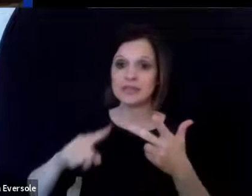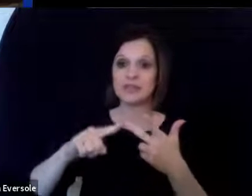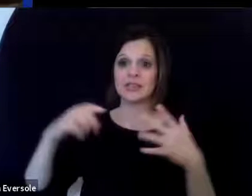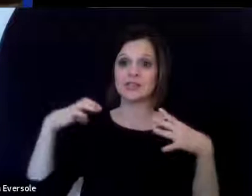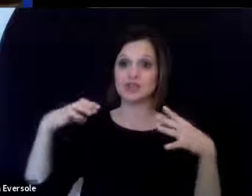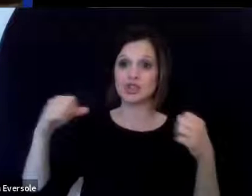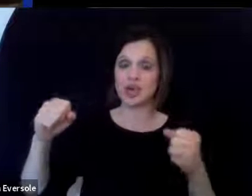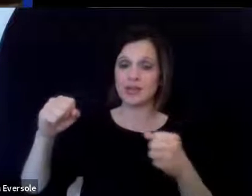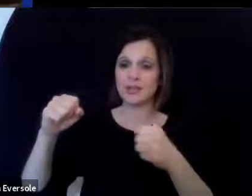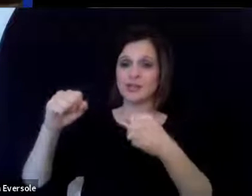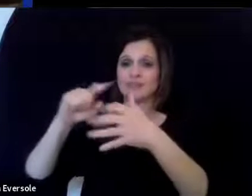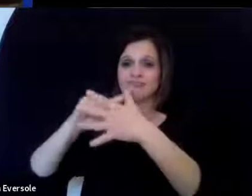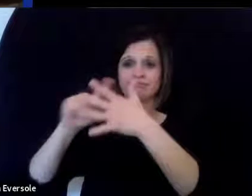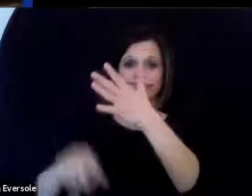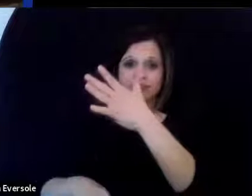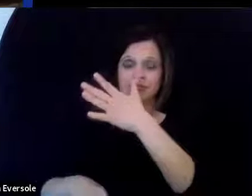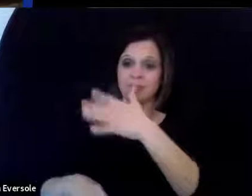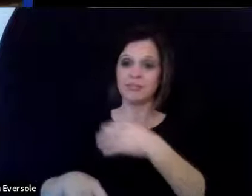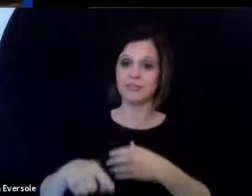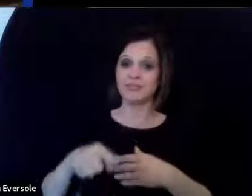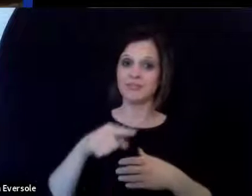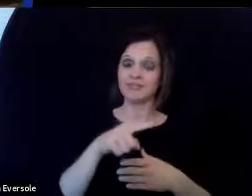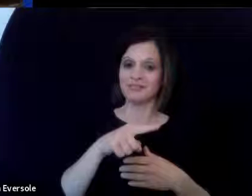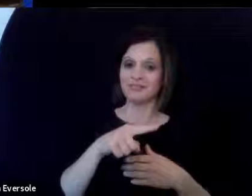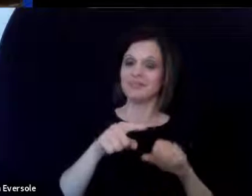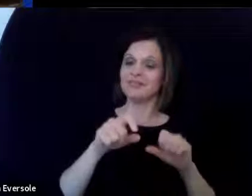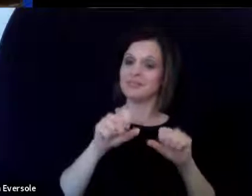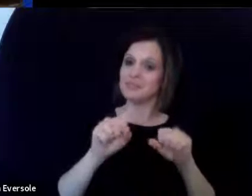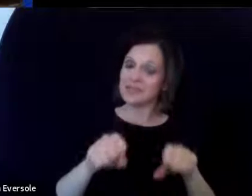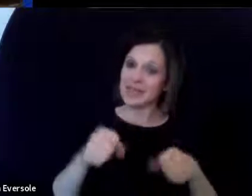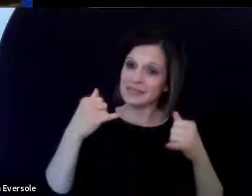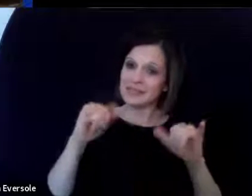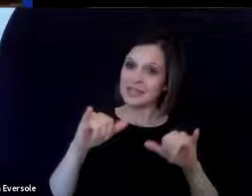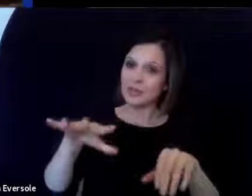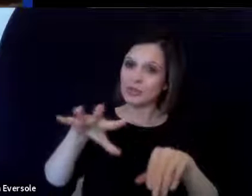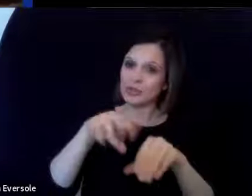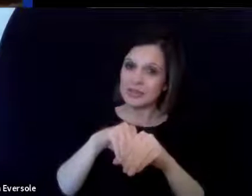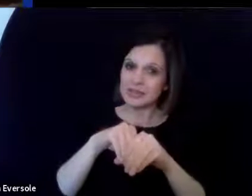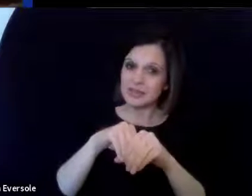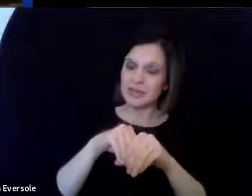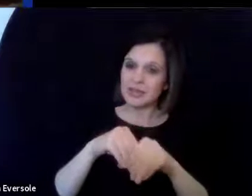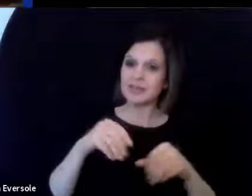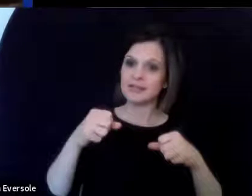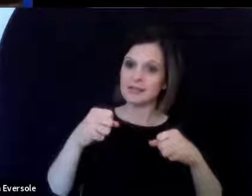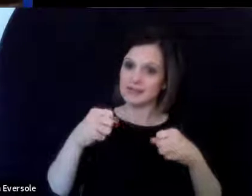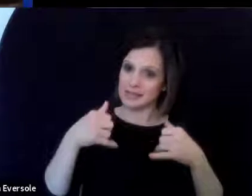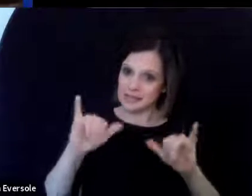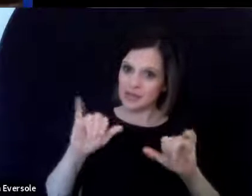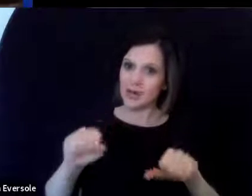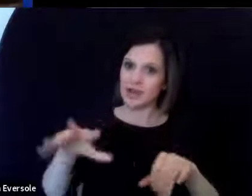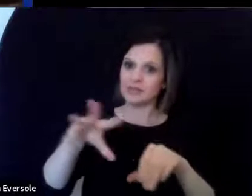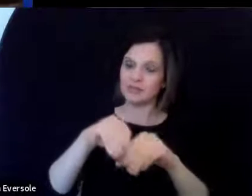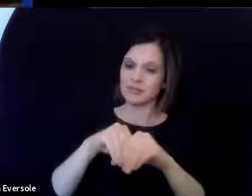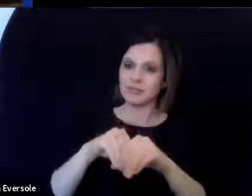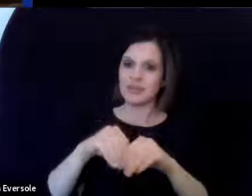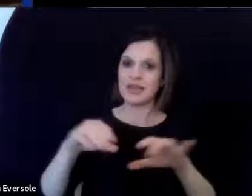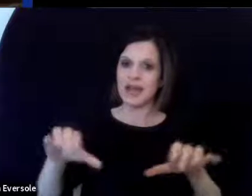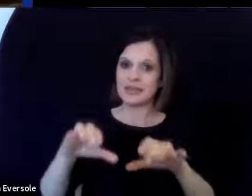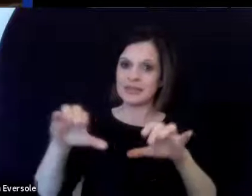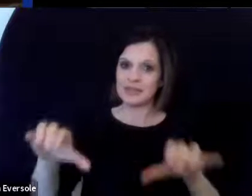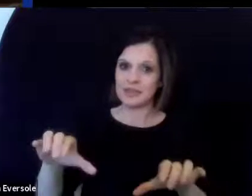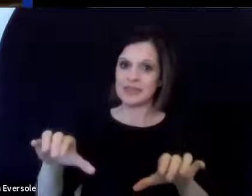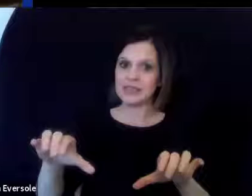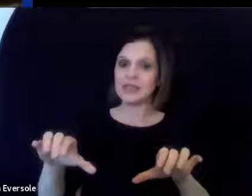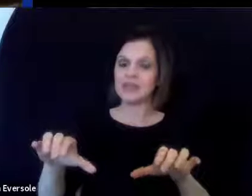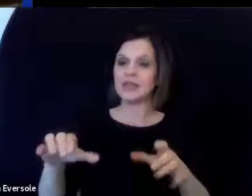that child can partially participate, can be actively engaged in the activity of receiving a tube